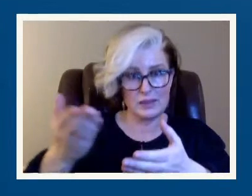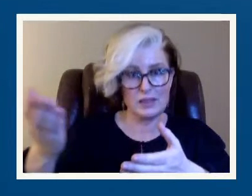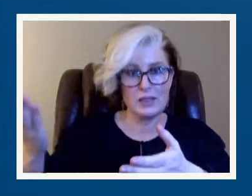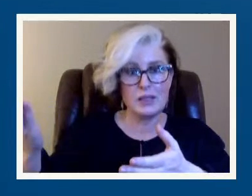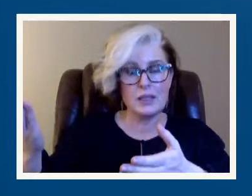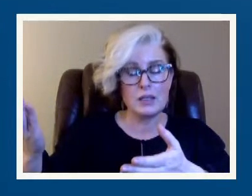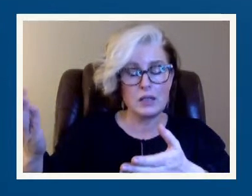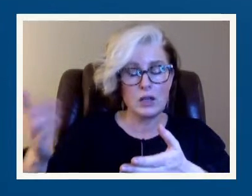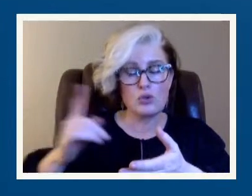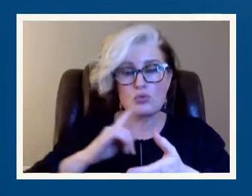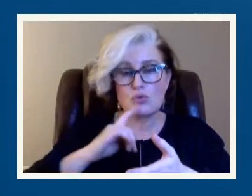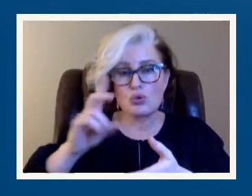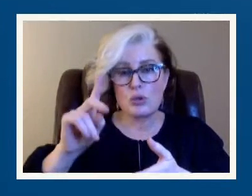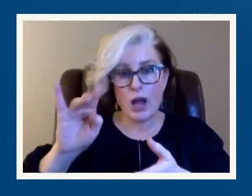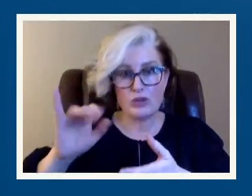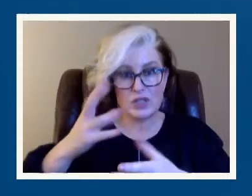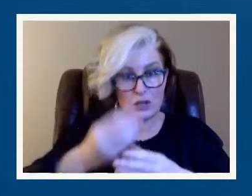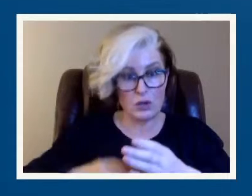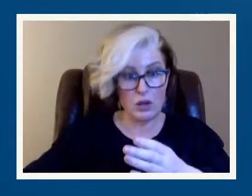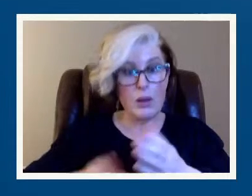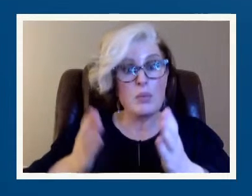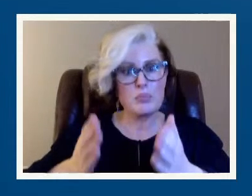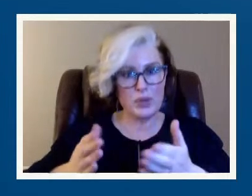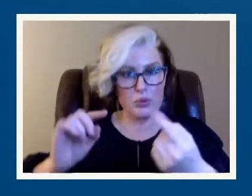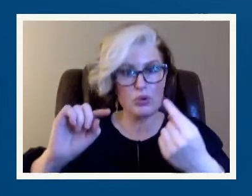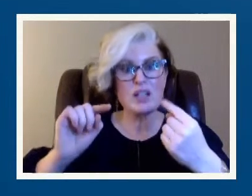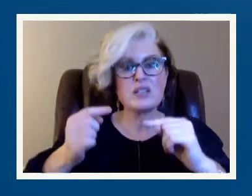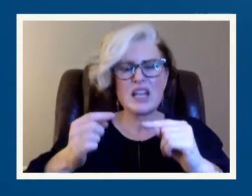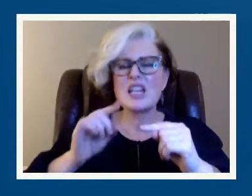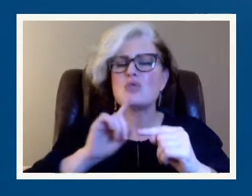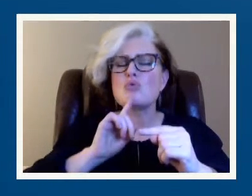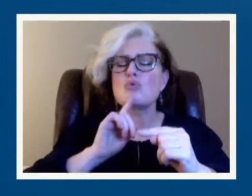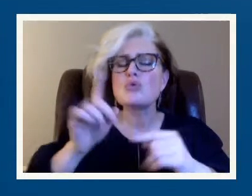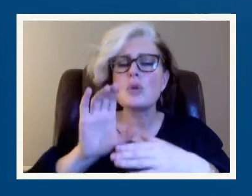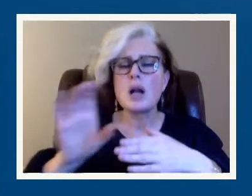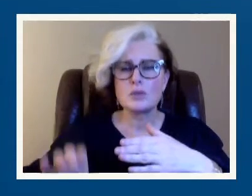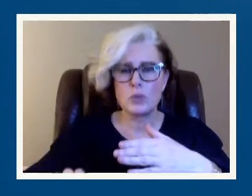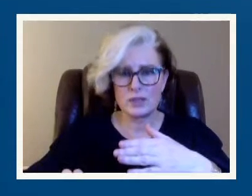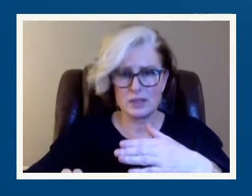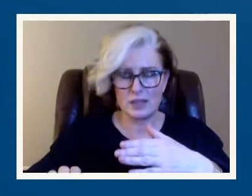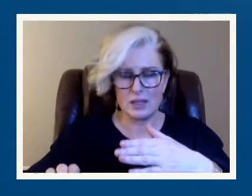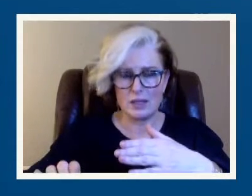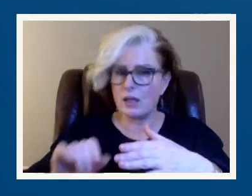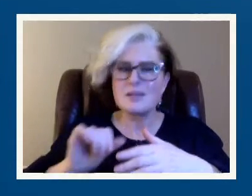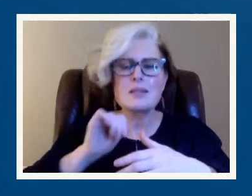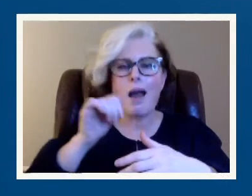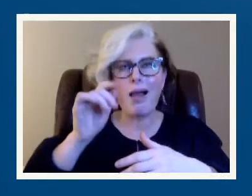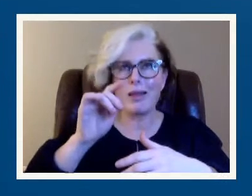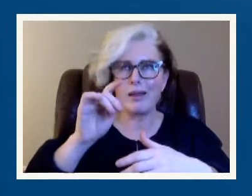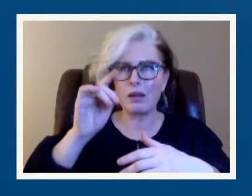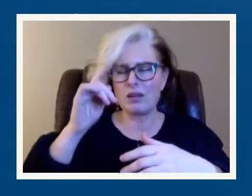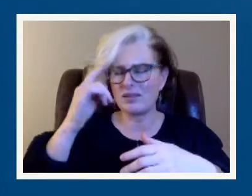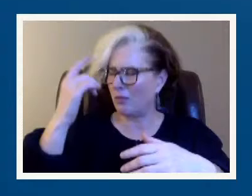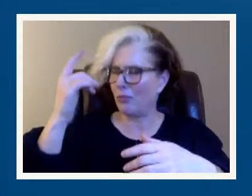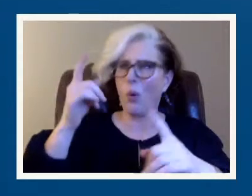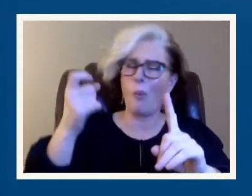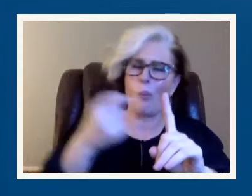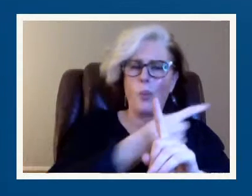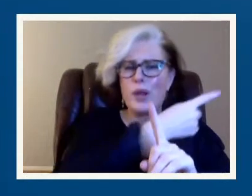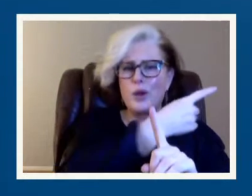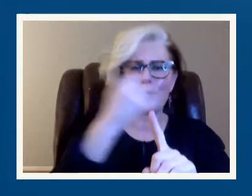when true democracy goes away, people get hurt. It has real consequences. This is not an abstraction.